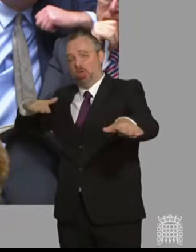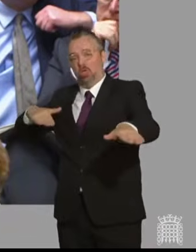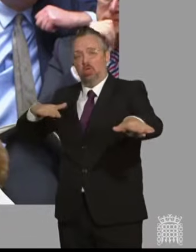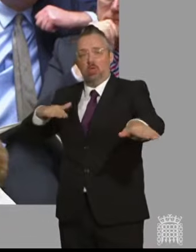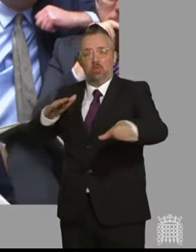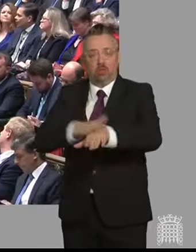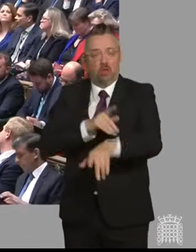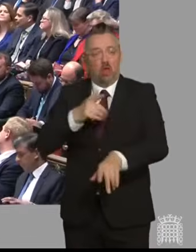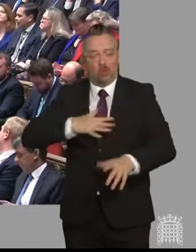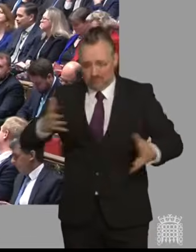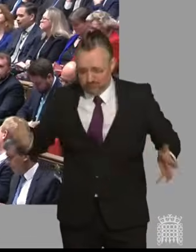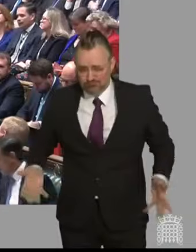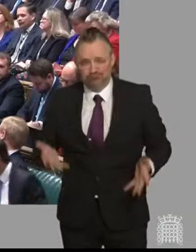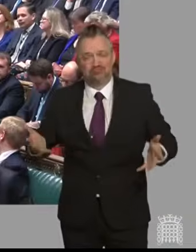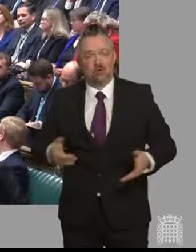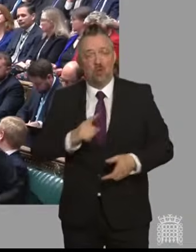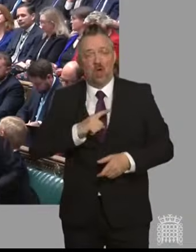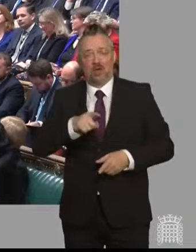in my constituency?